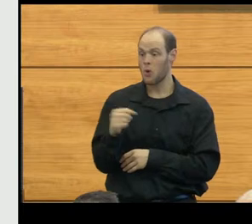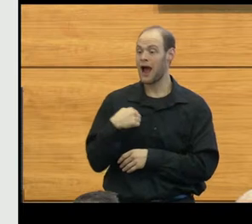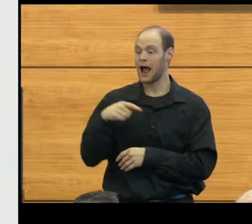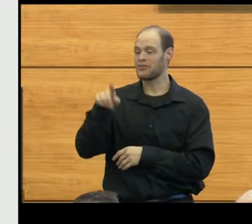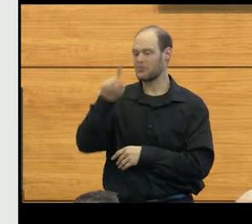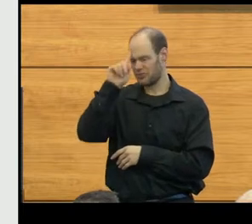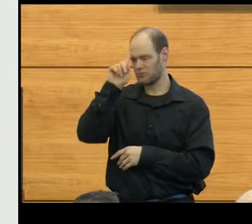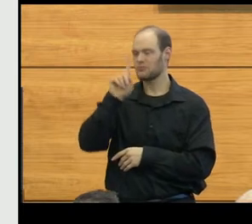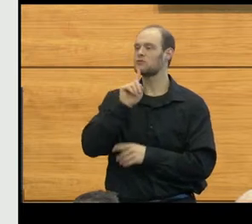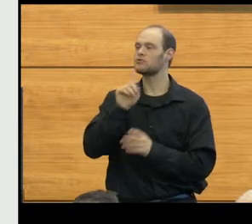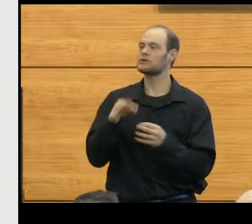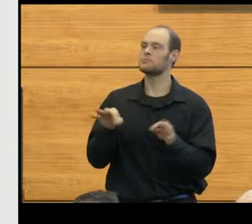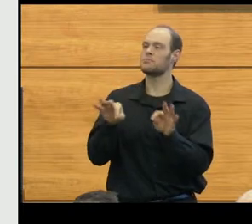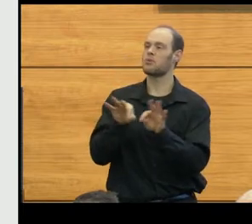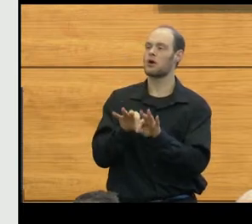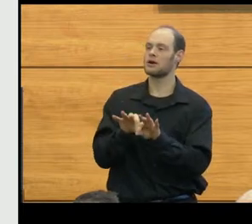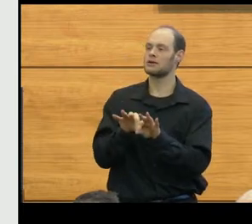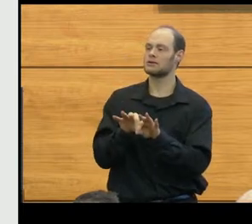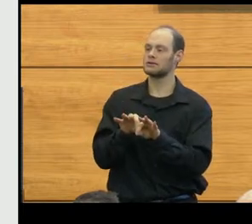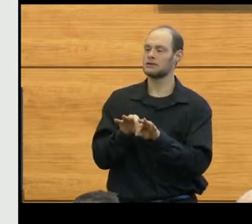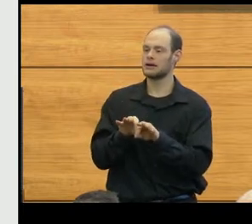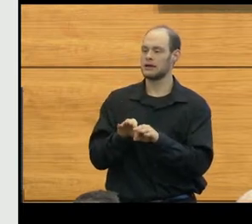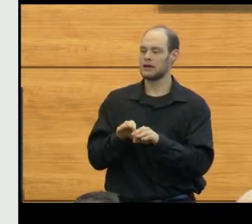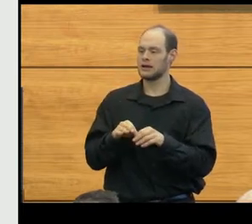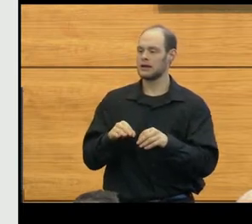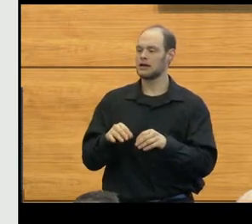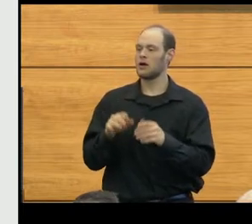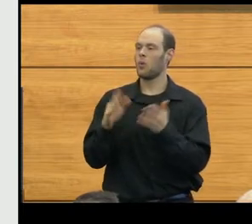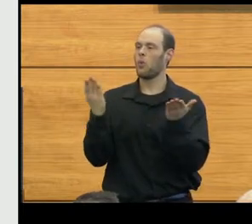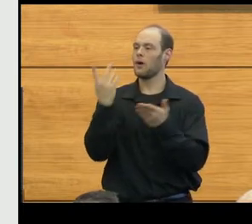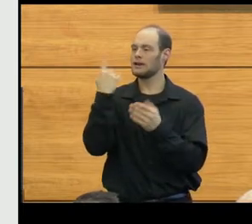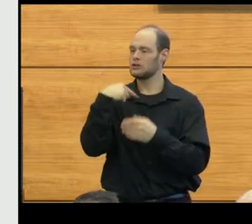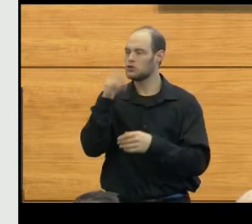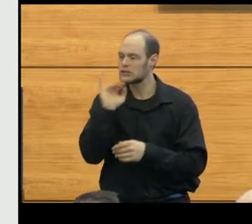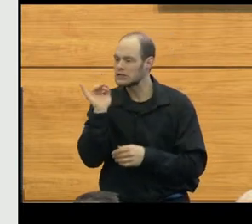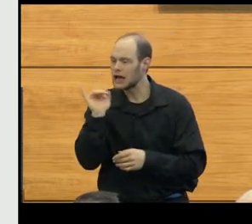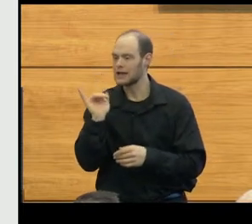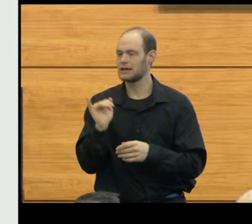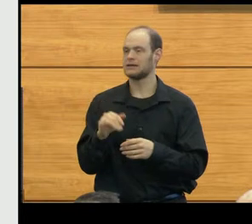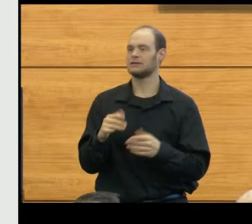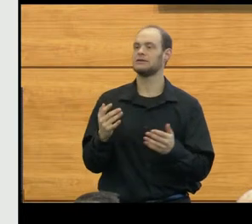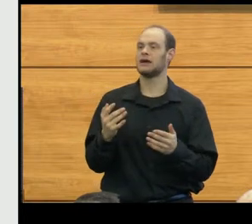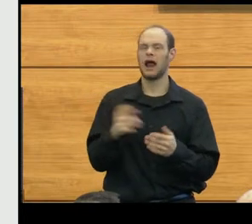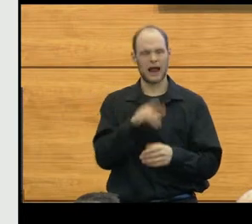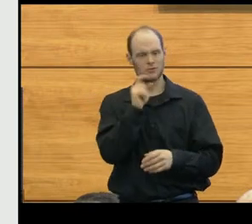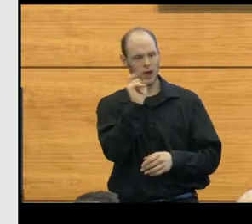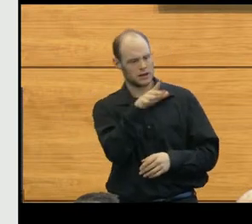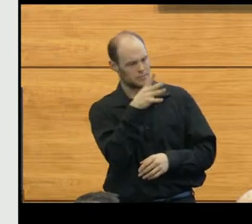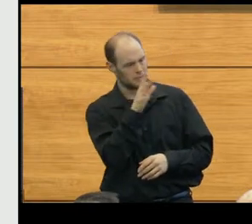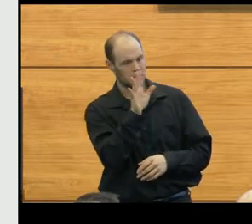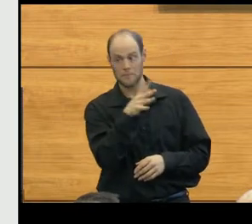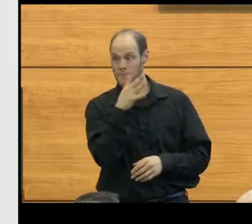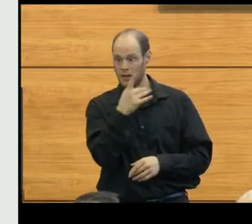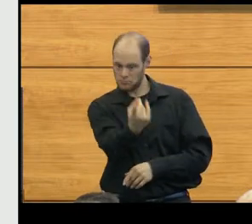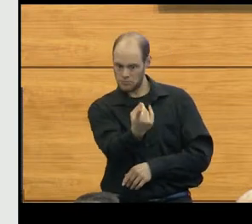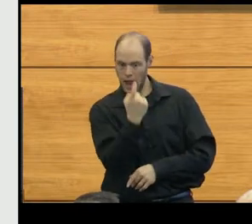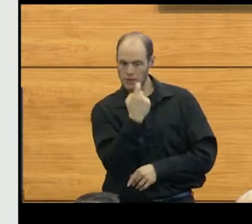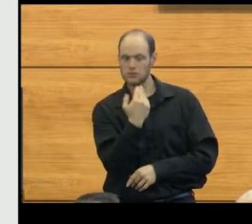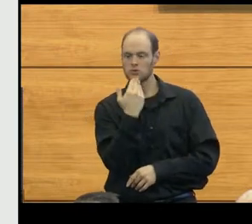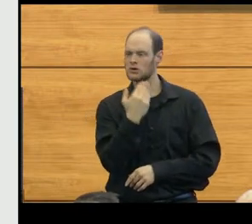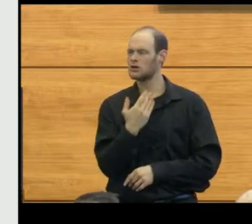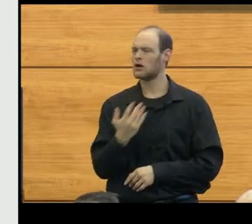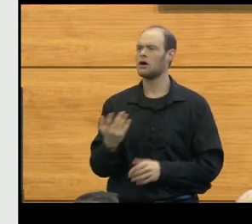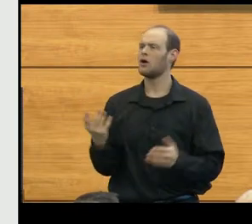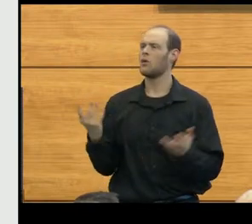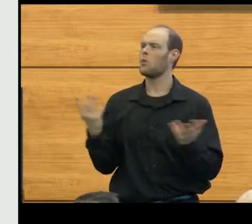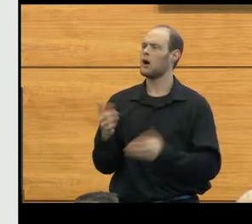needs to understand the physiology of the lesion, and I have to ask that mom. That mom's question was a good one. What